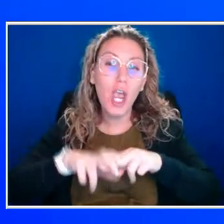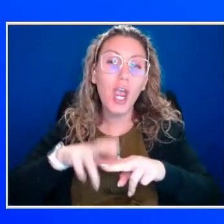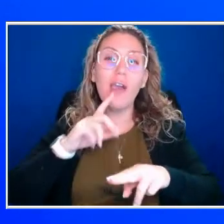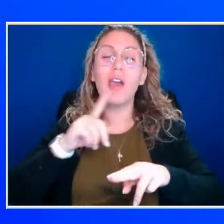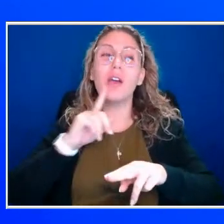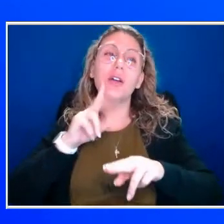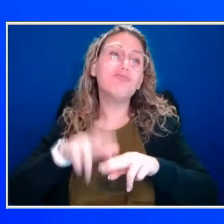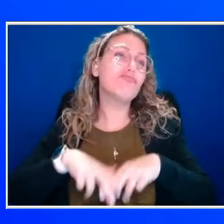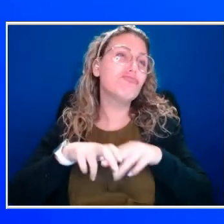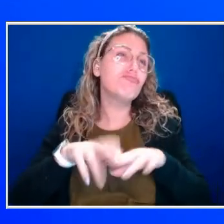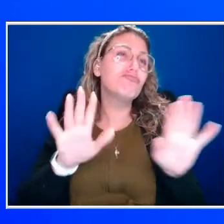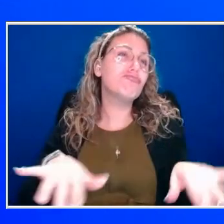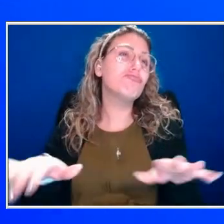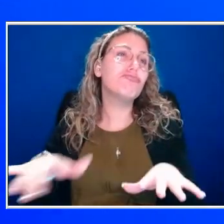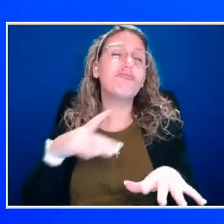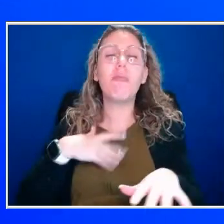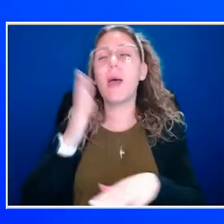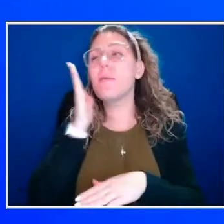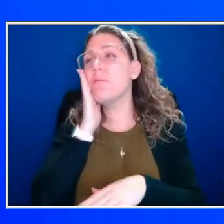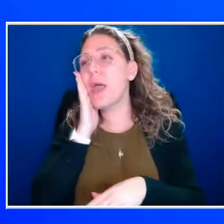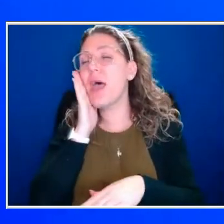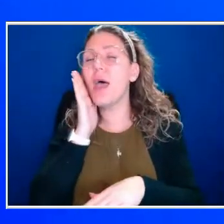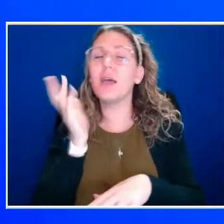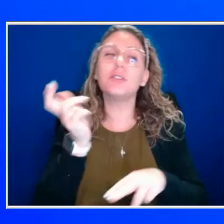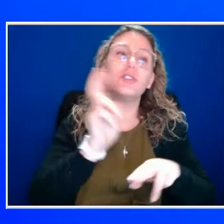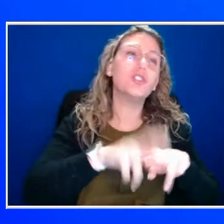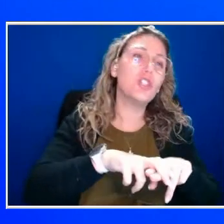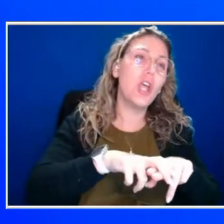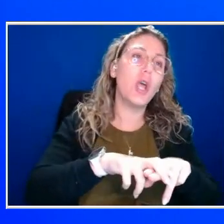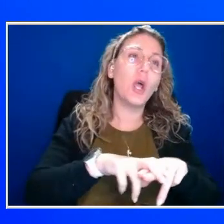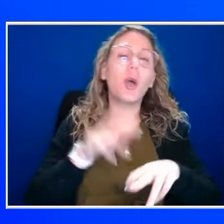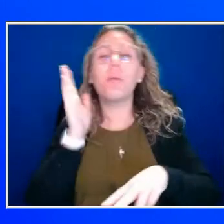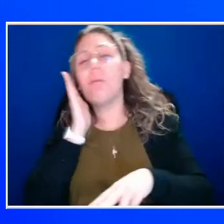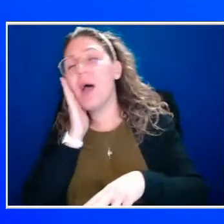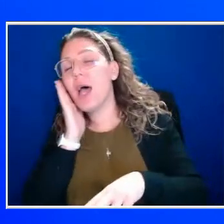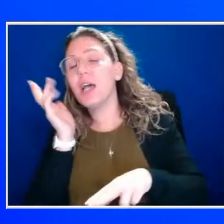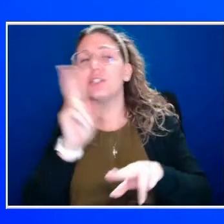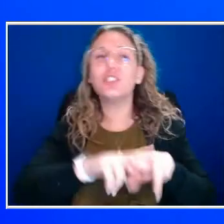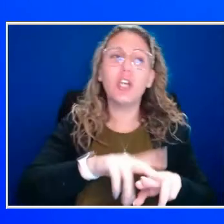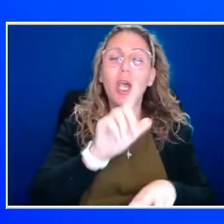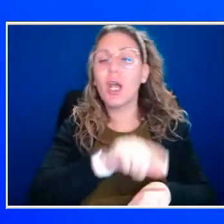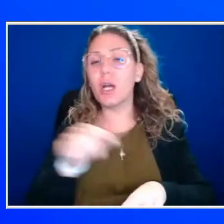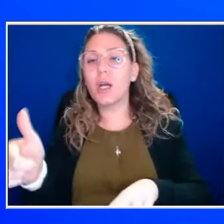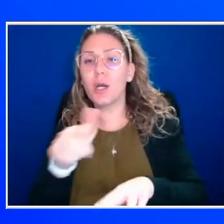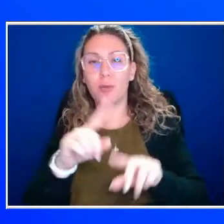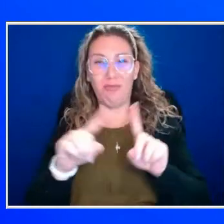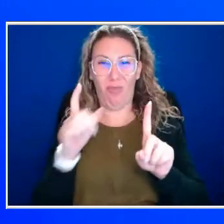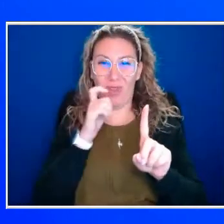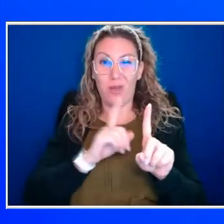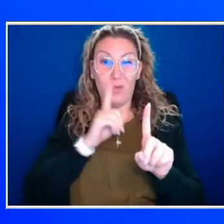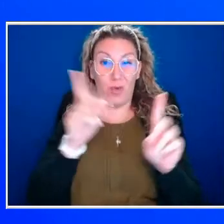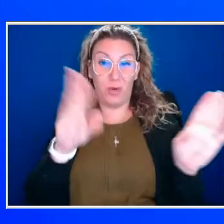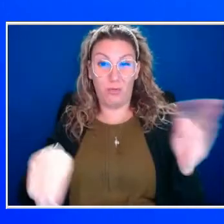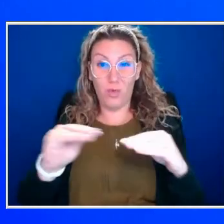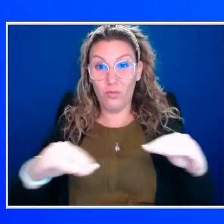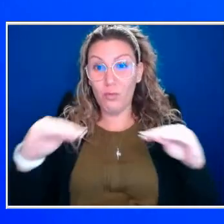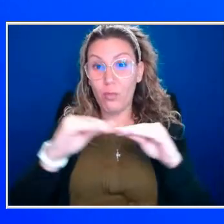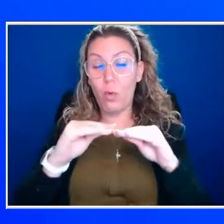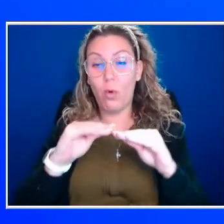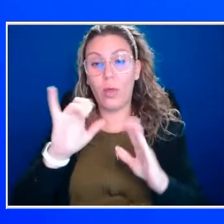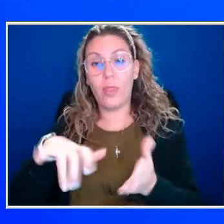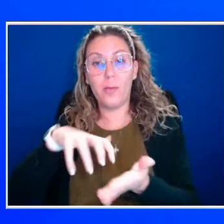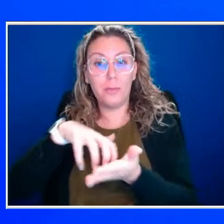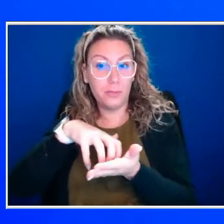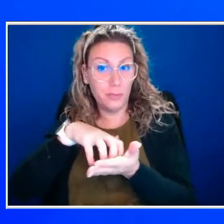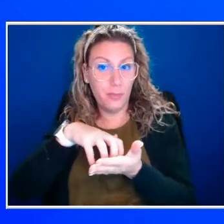from my bed to my chair to my couch to my bed to my chair to my couch, and I don't get out and move. And that weakness, we're all at higher risk